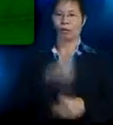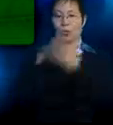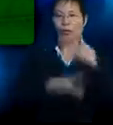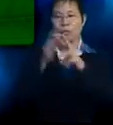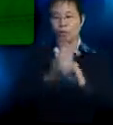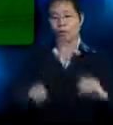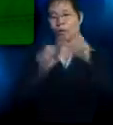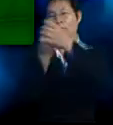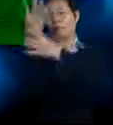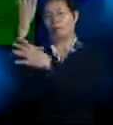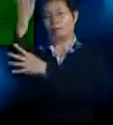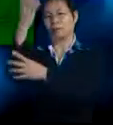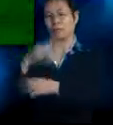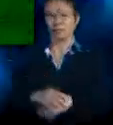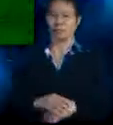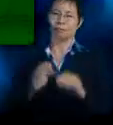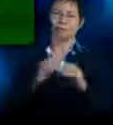A world without plants.